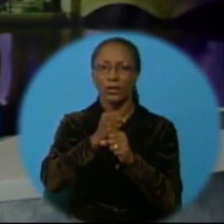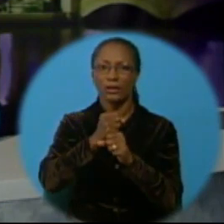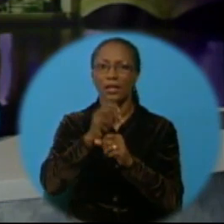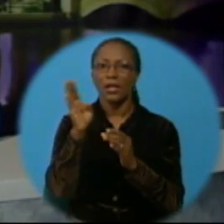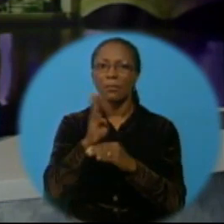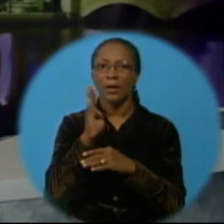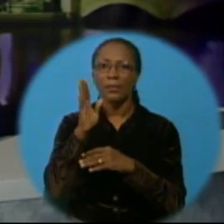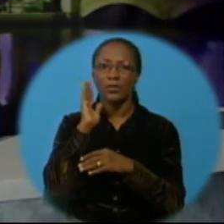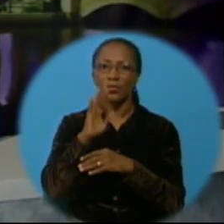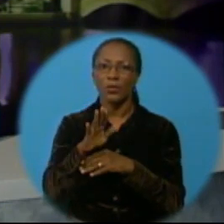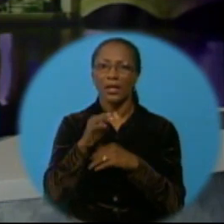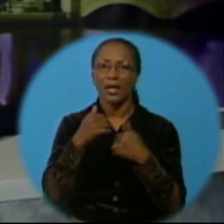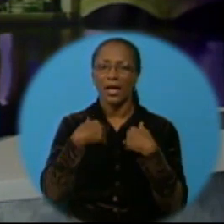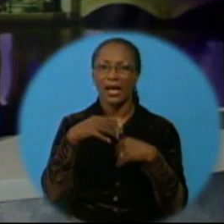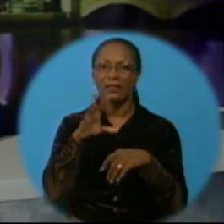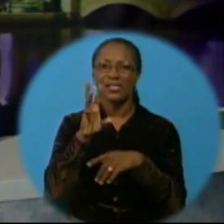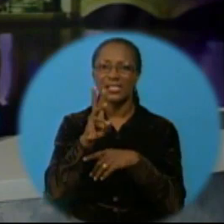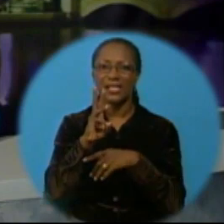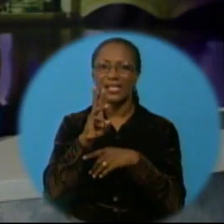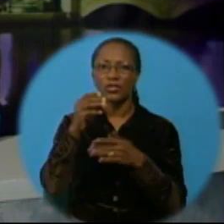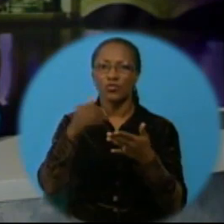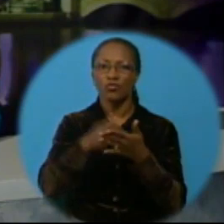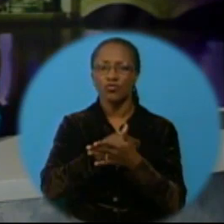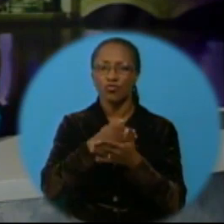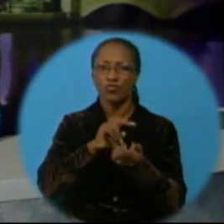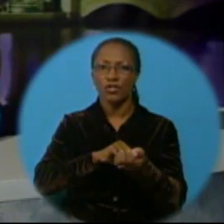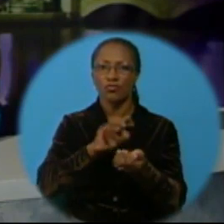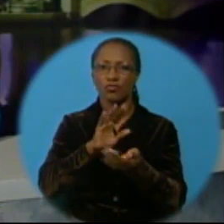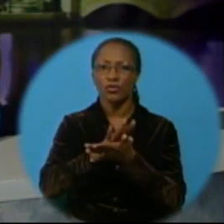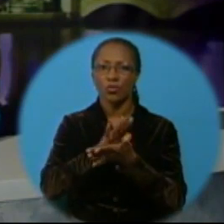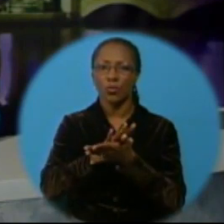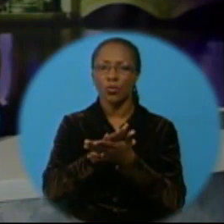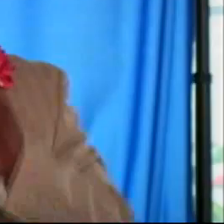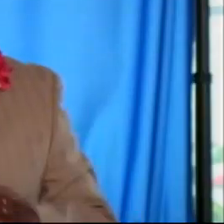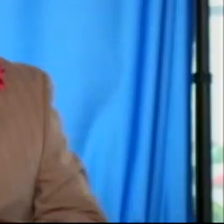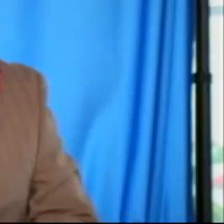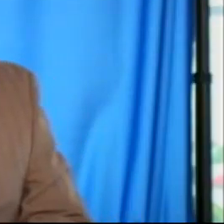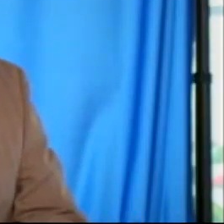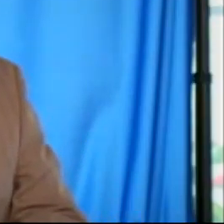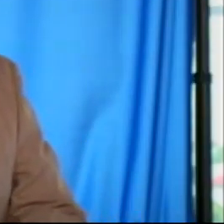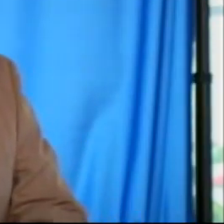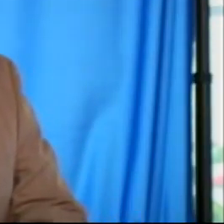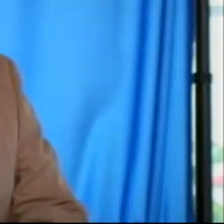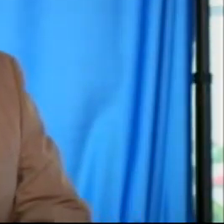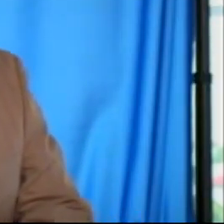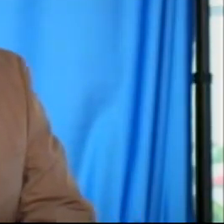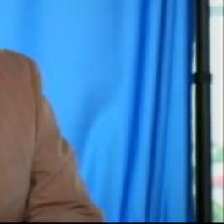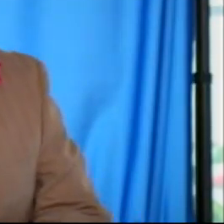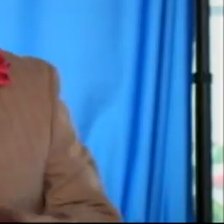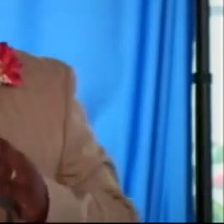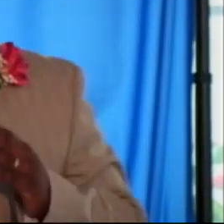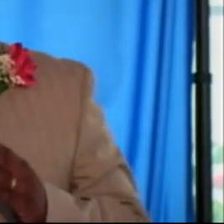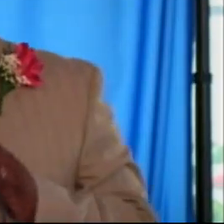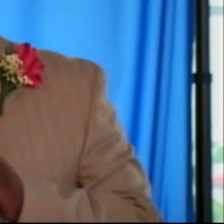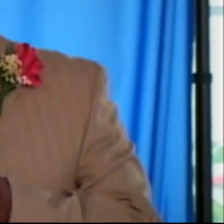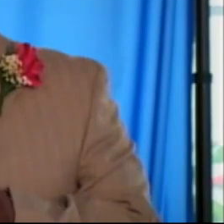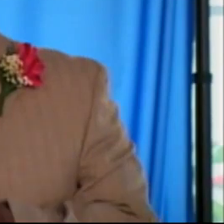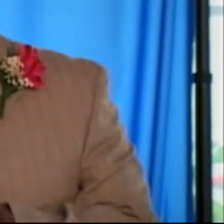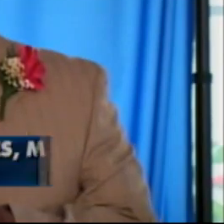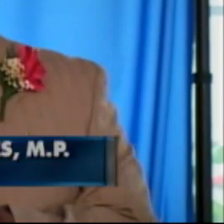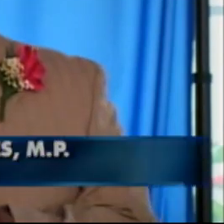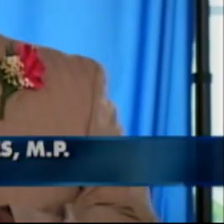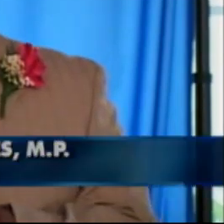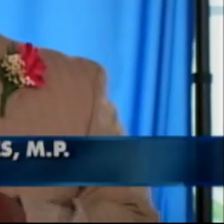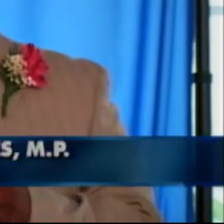eventually have at least six new nursery schools. I can assure you that within the next two to three